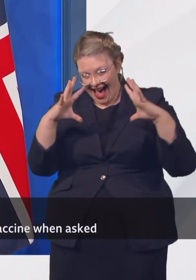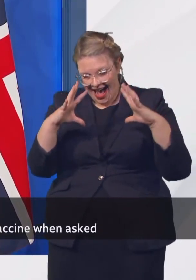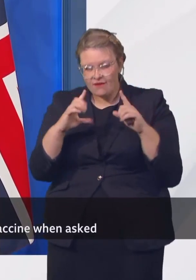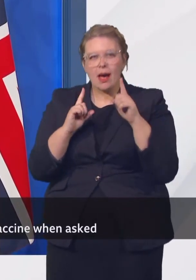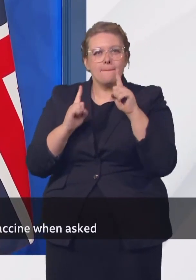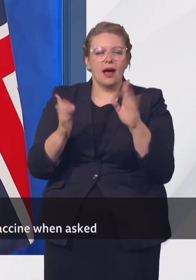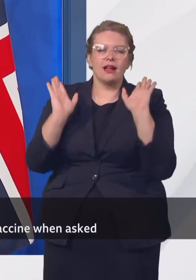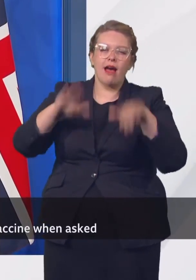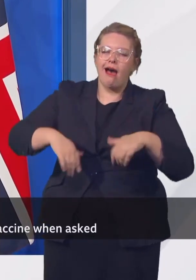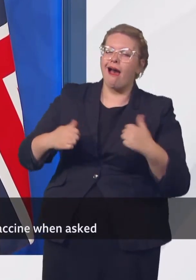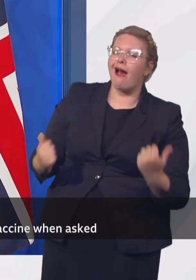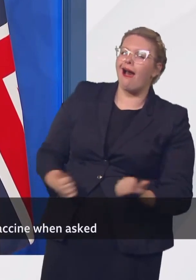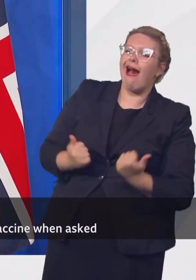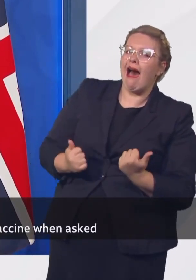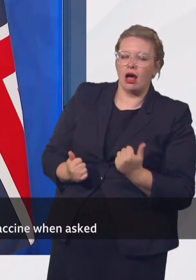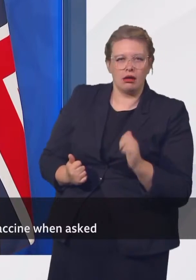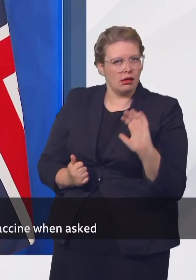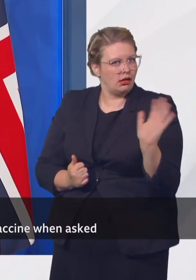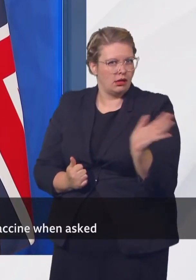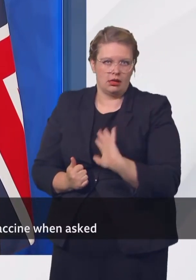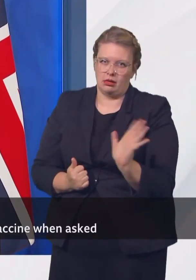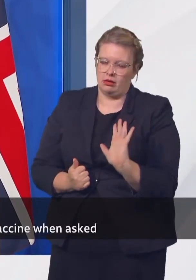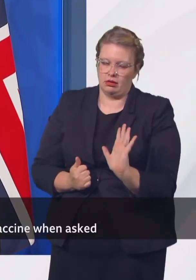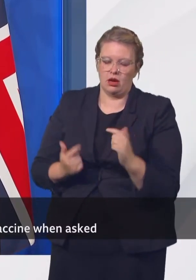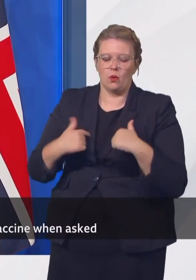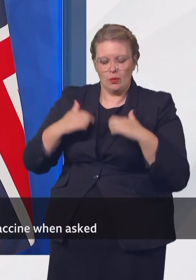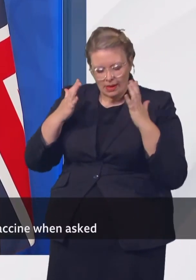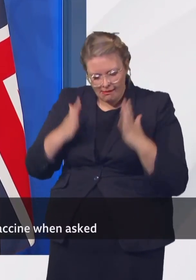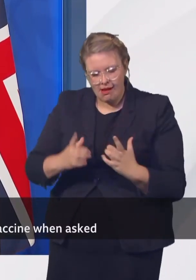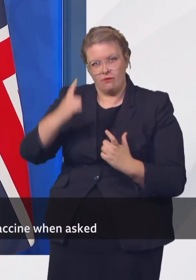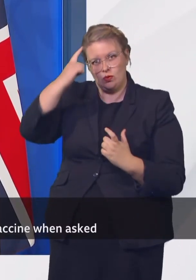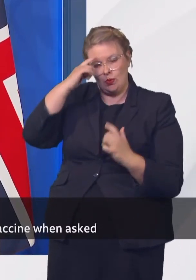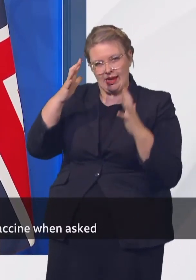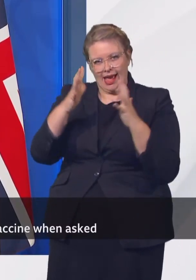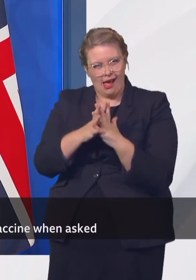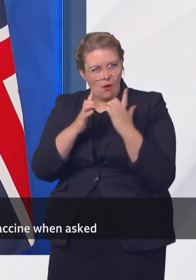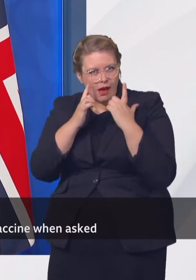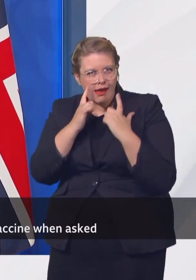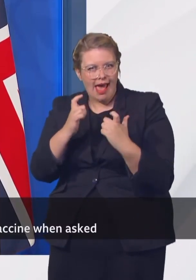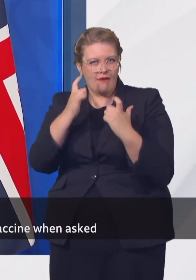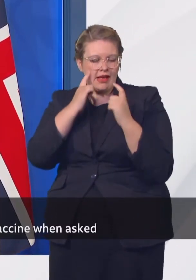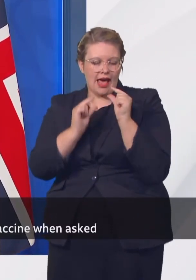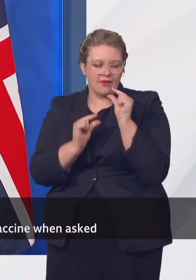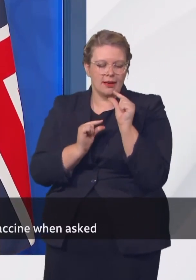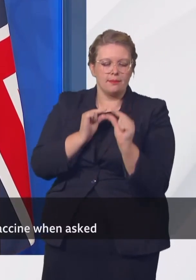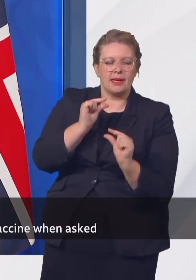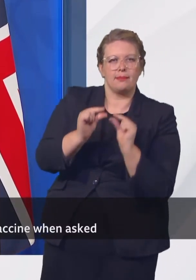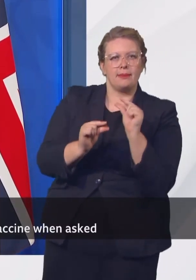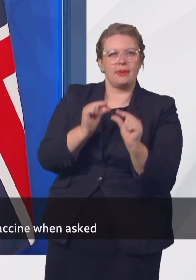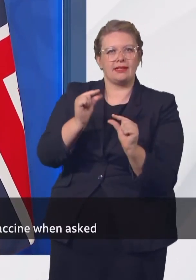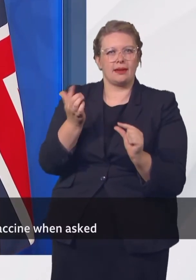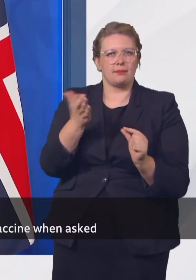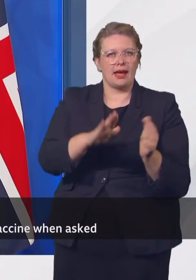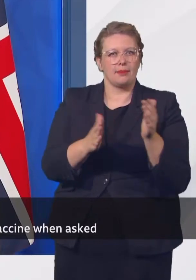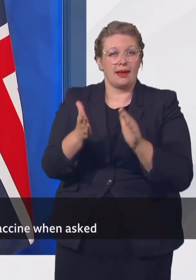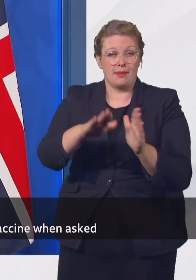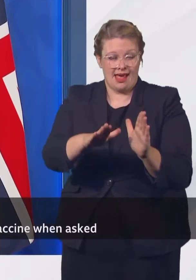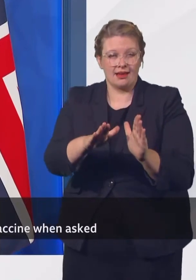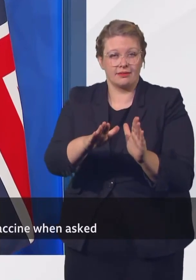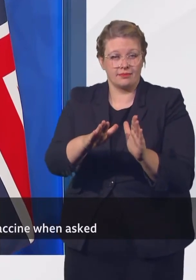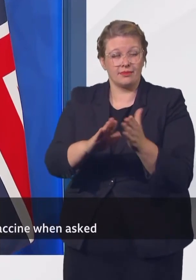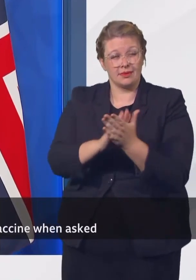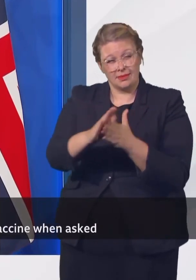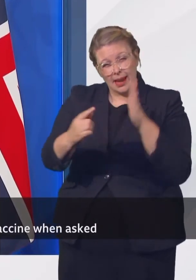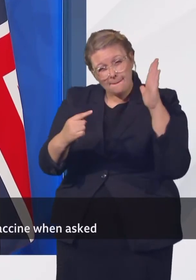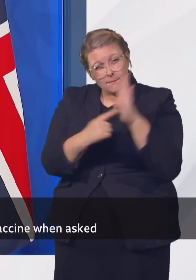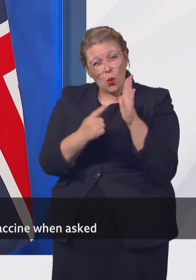we can keep the virus under control while we take the steps safely back to normal life. So please remember the basics of hands,